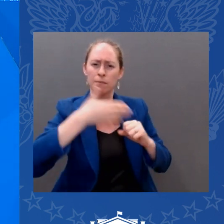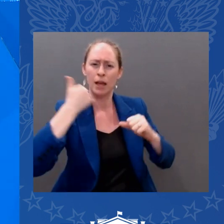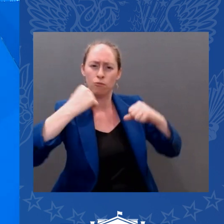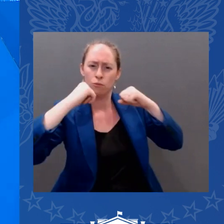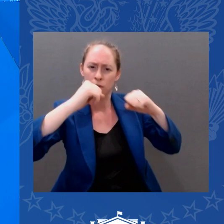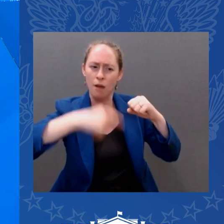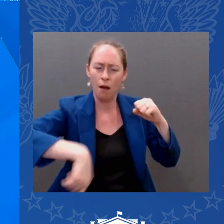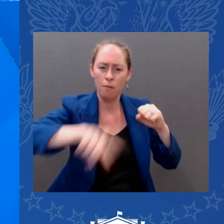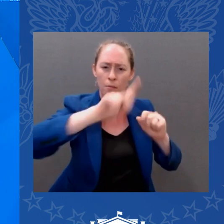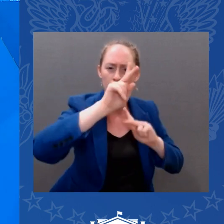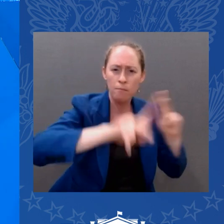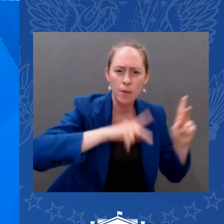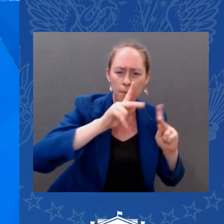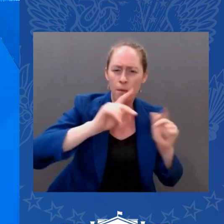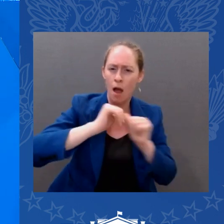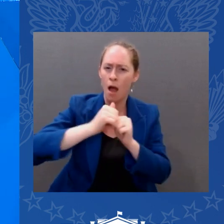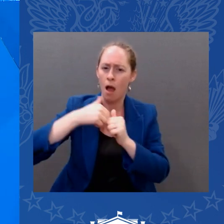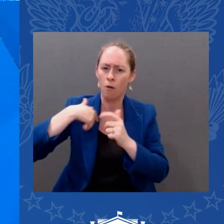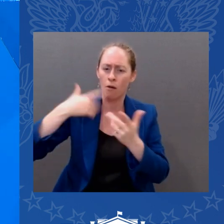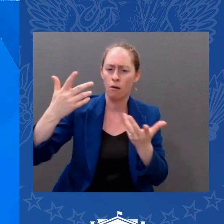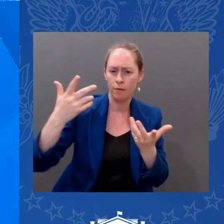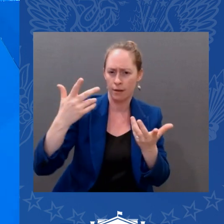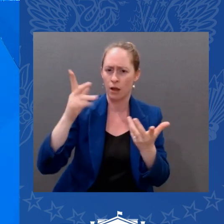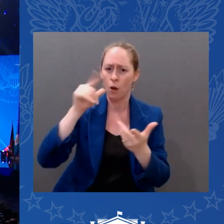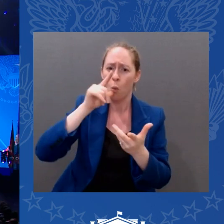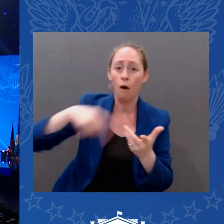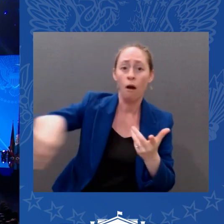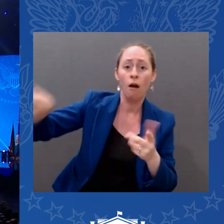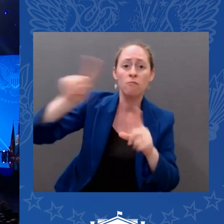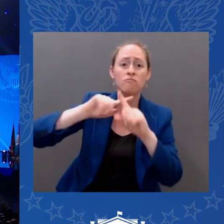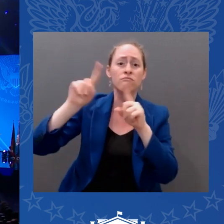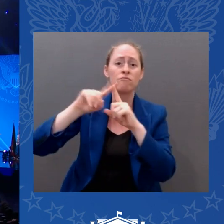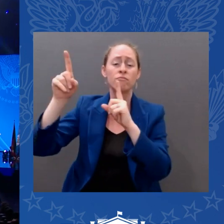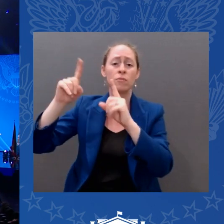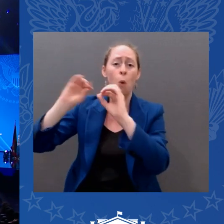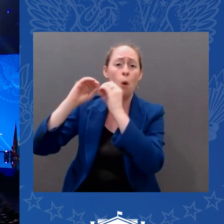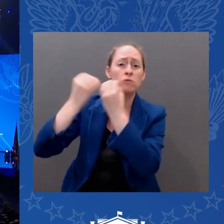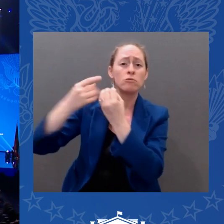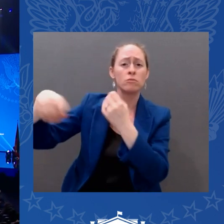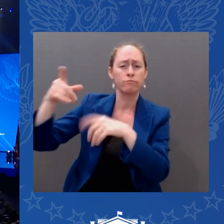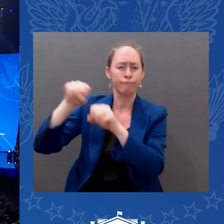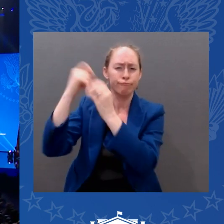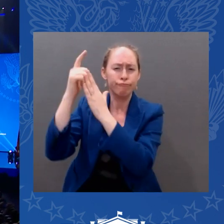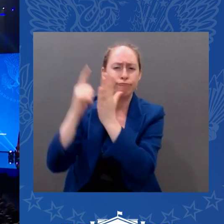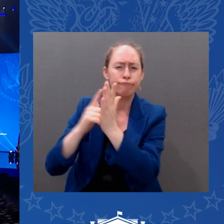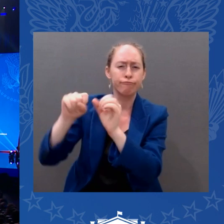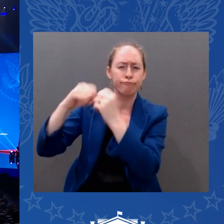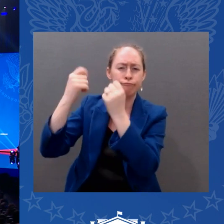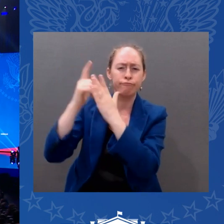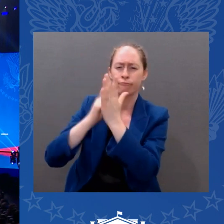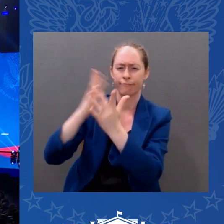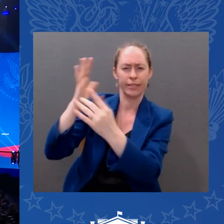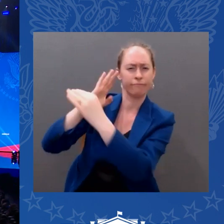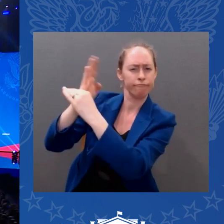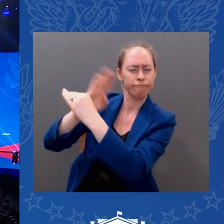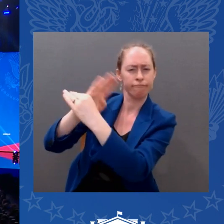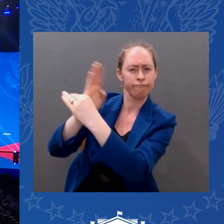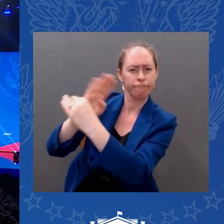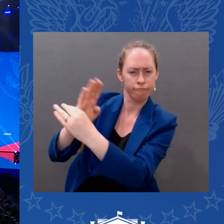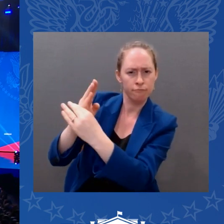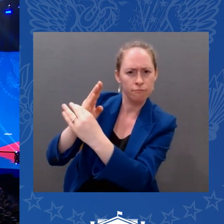after drug traffickers and illicit firearms, advancing anti-corruption efforts, and strengthening the rule of